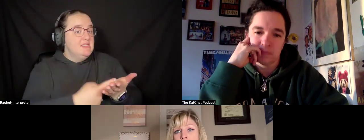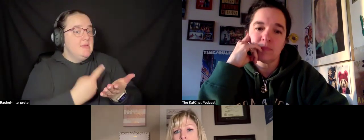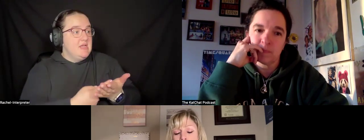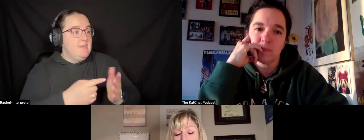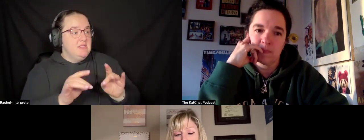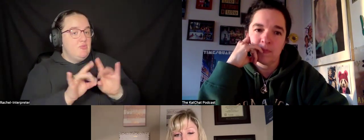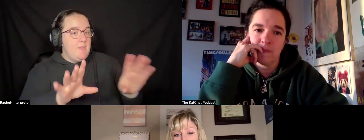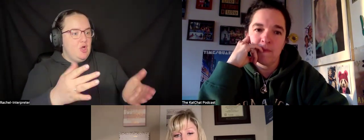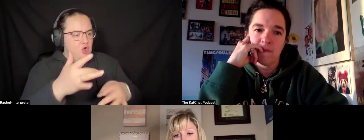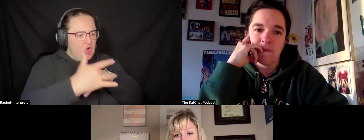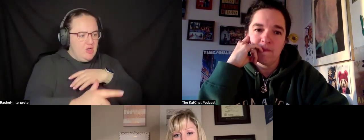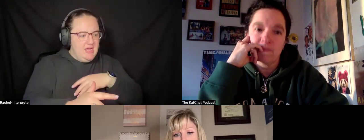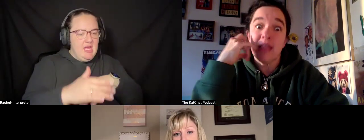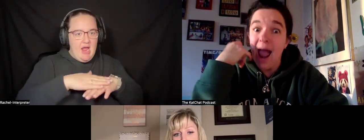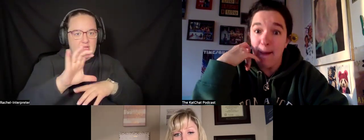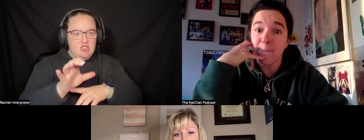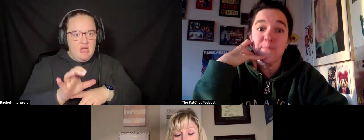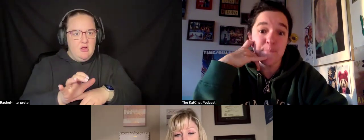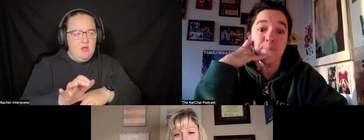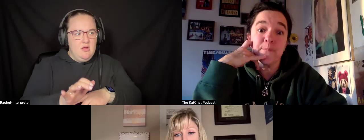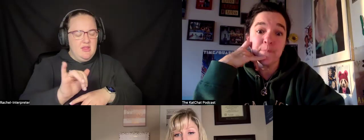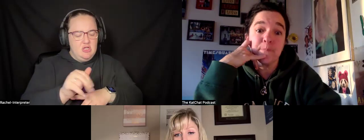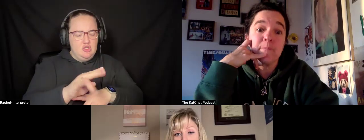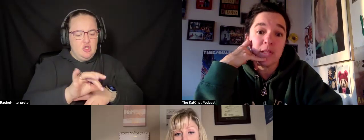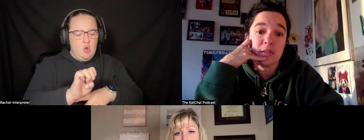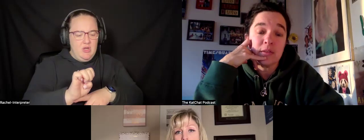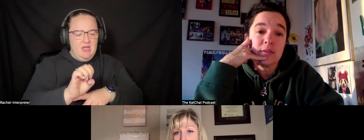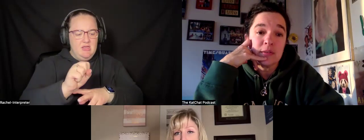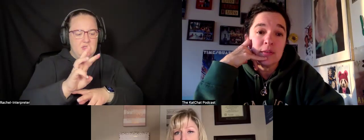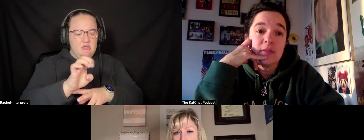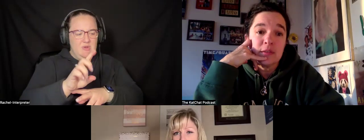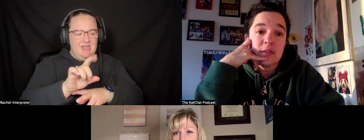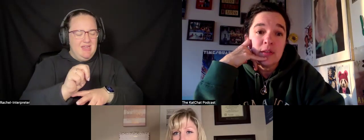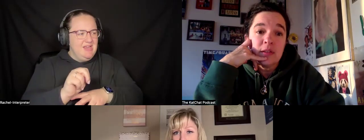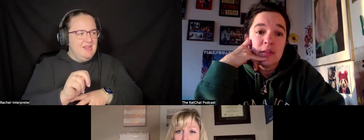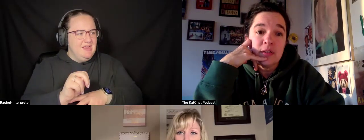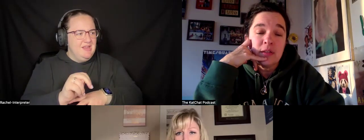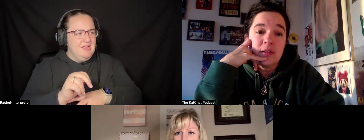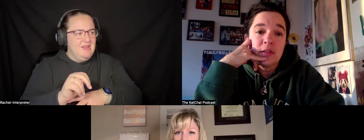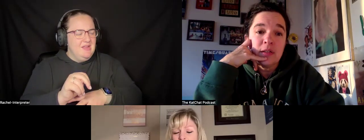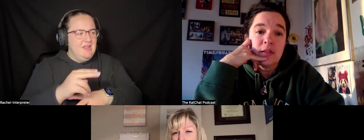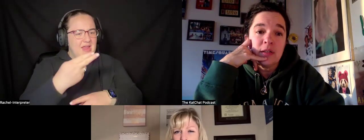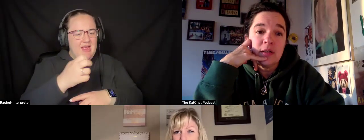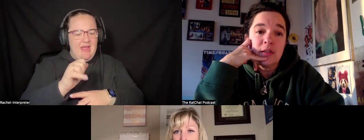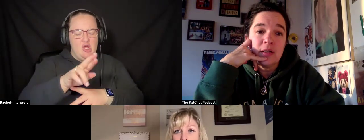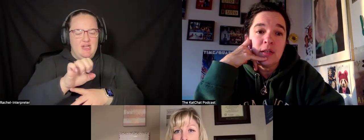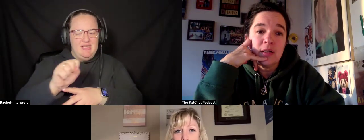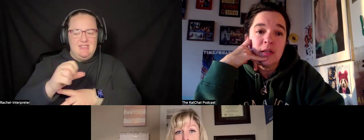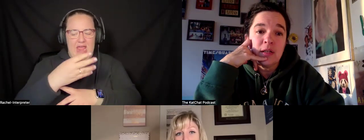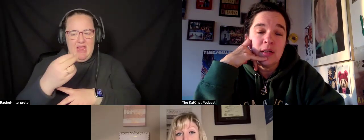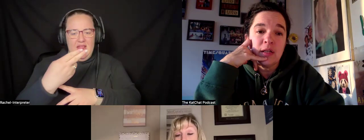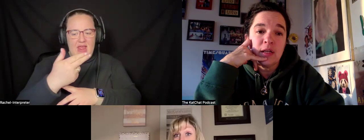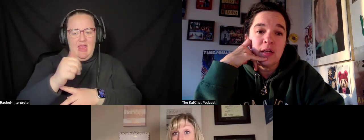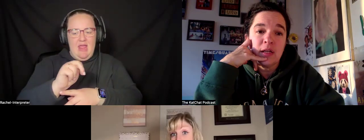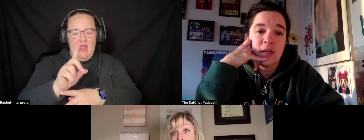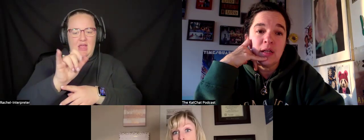nice. I can't. What was the Jodie Yeah. Sweetin one that was out last for the Handyman or the Heiress and the Handyman, the kind of cute little fall festival one that